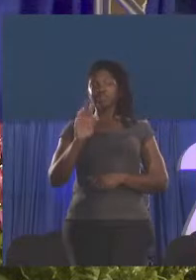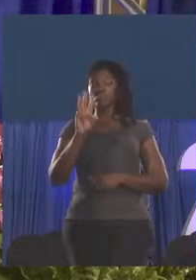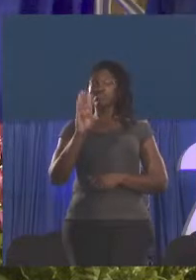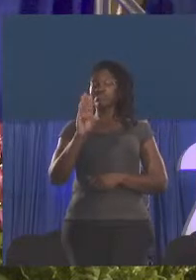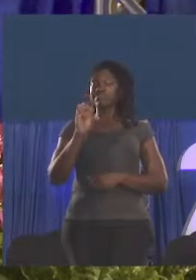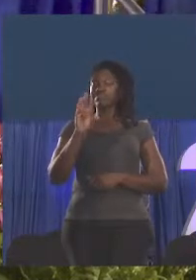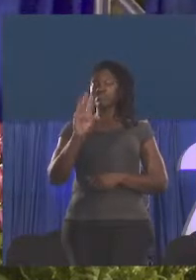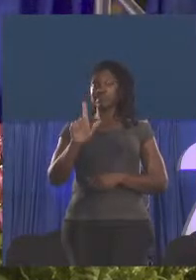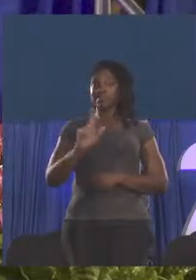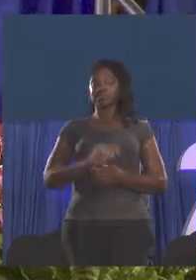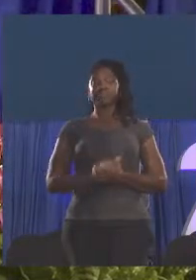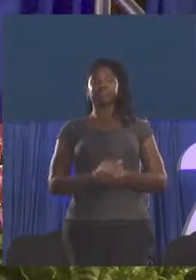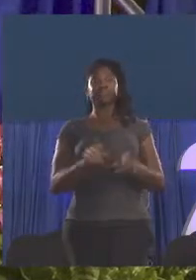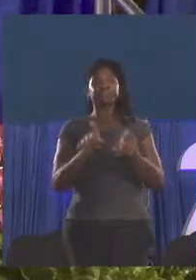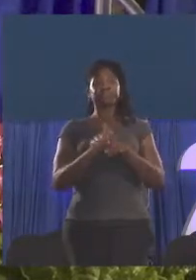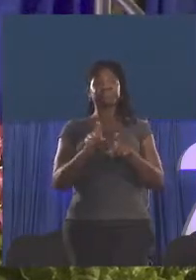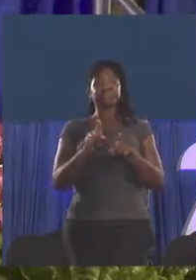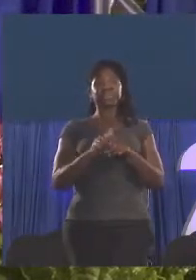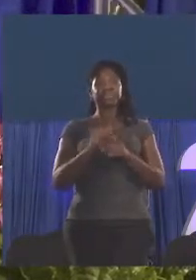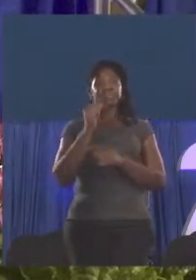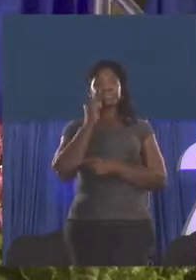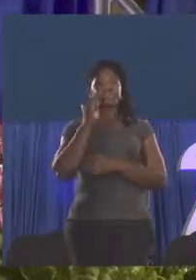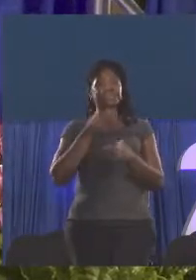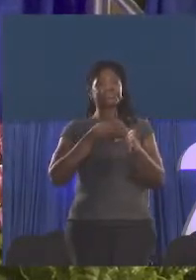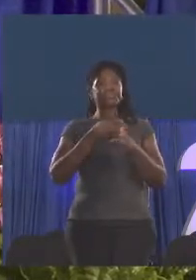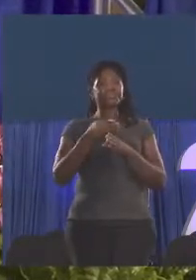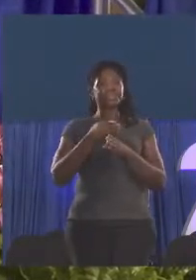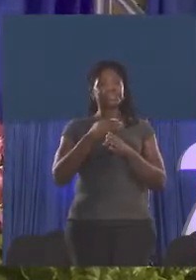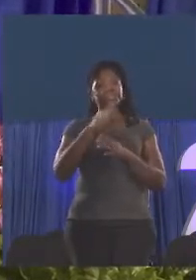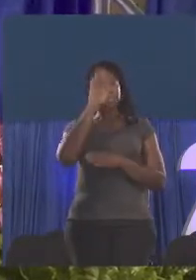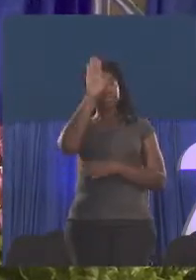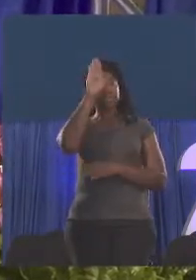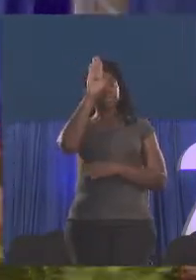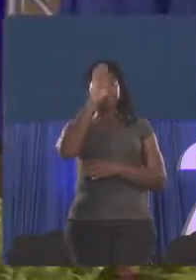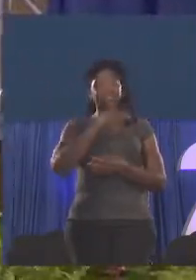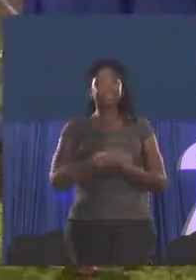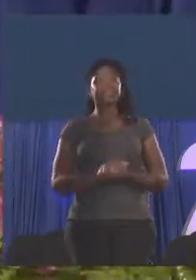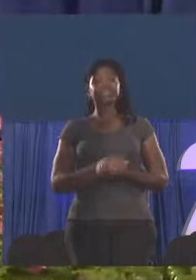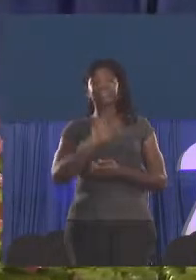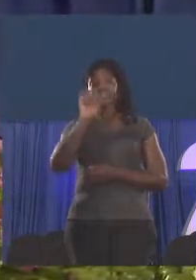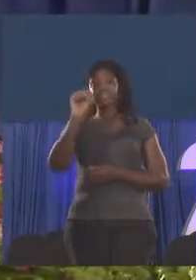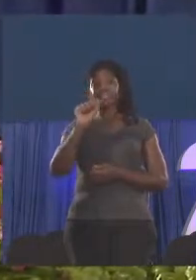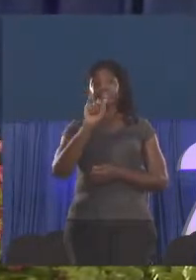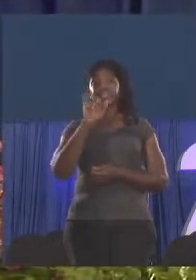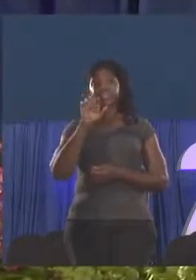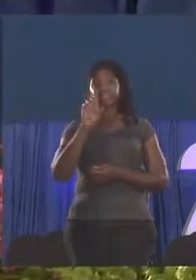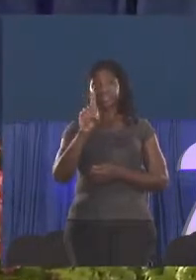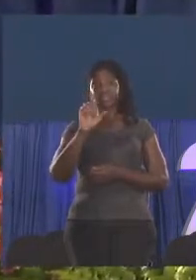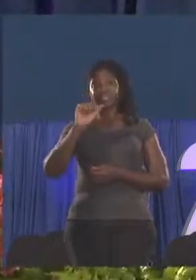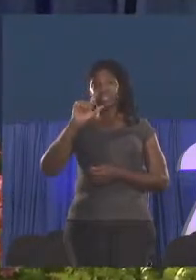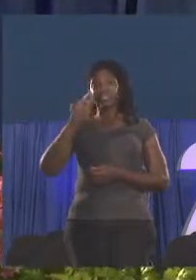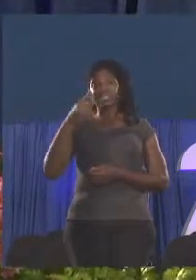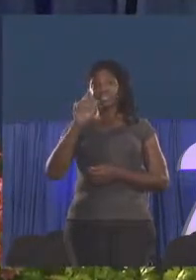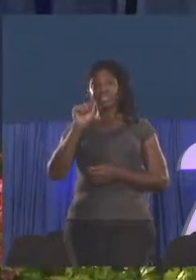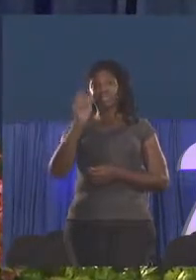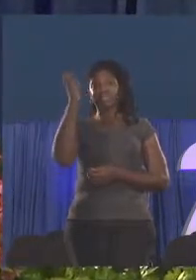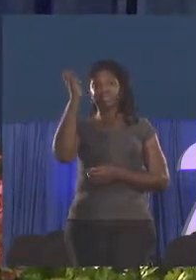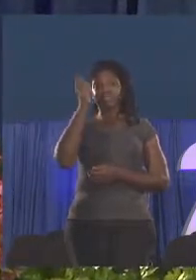Antonio Professional Firefighters Association Scholarship, SAISD Foundation Alpha Scholarship.